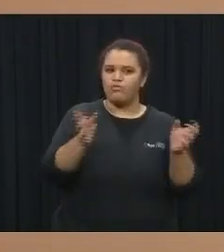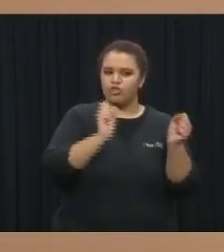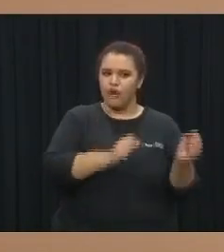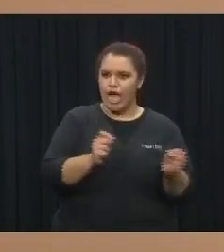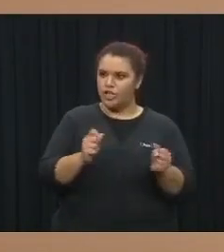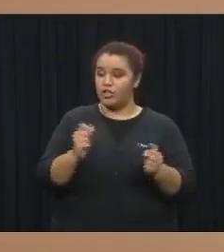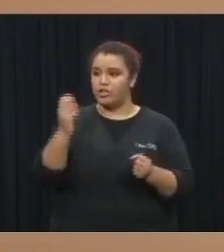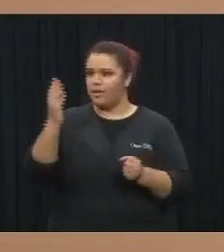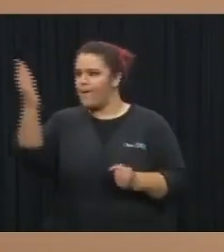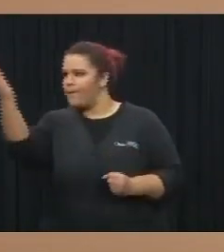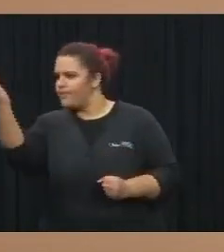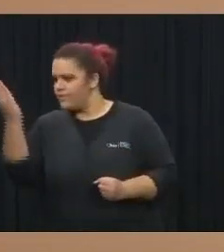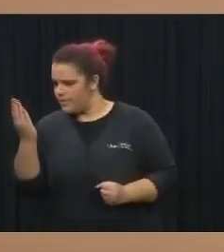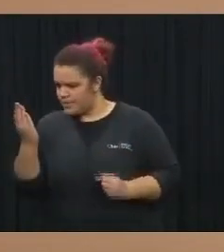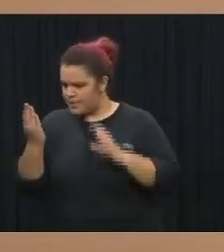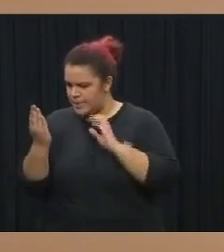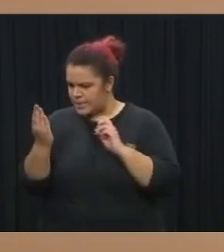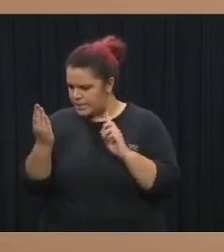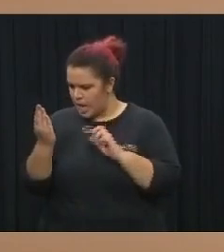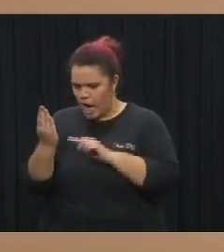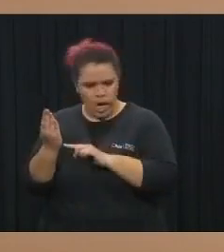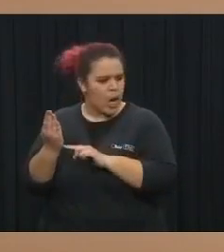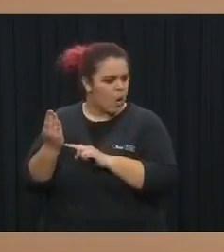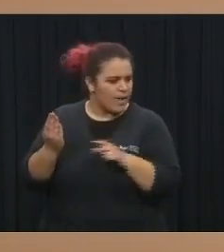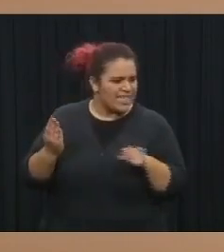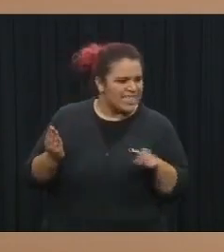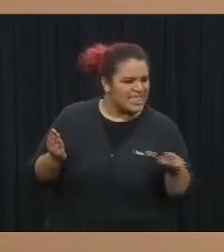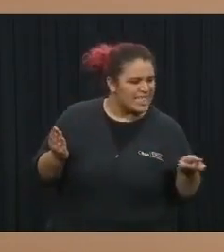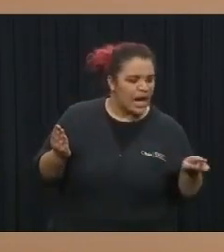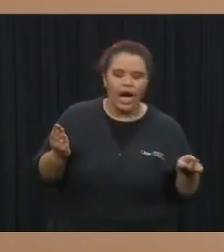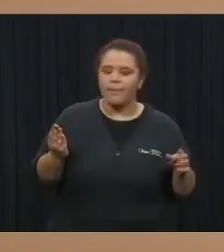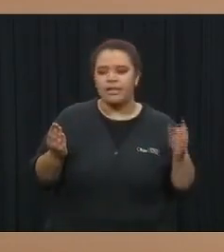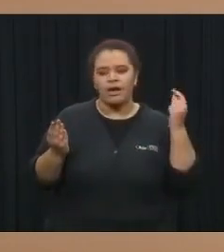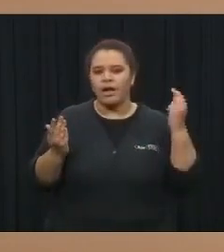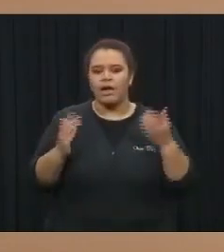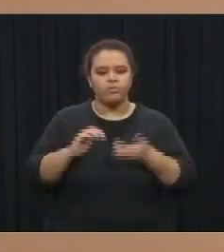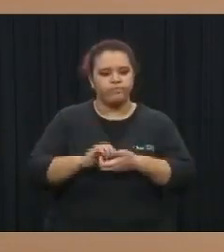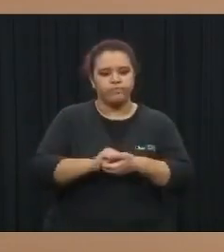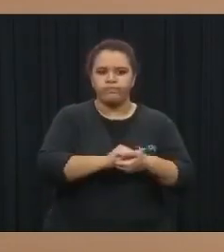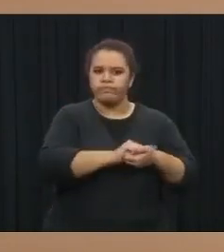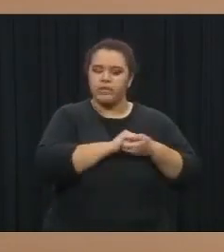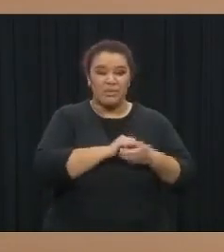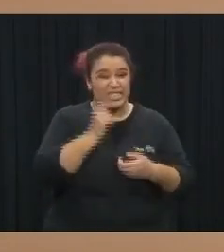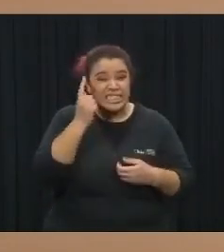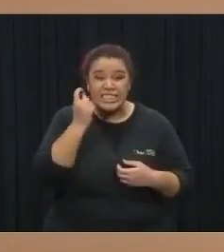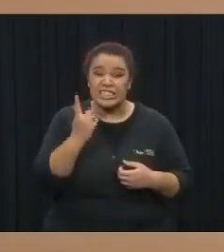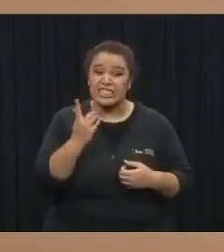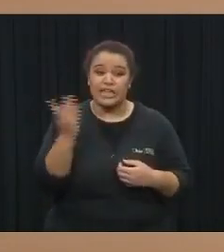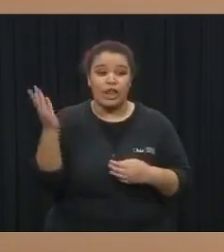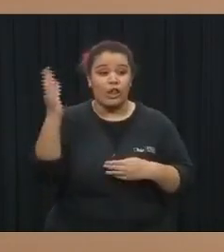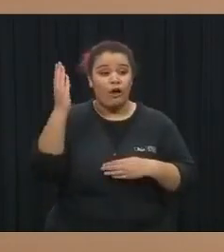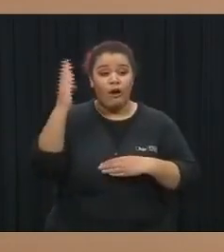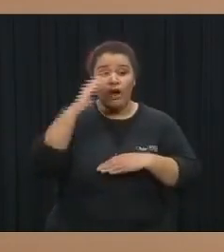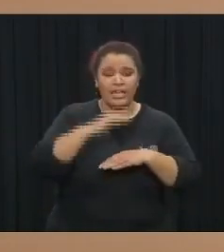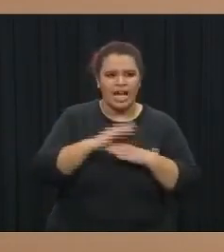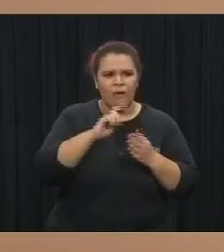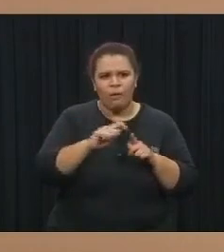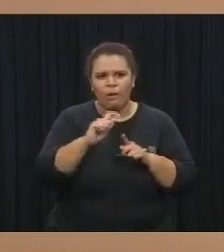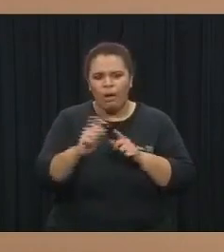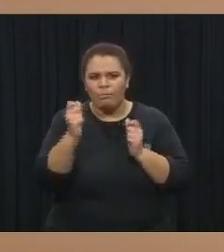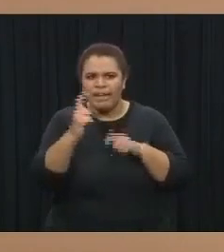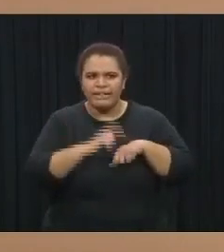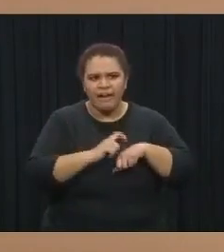CDC guidelines, we're really working closely and multiple time-of-day calls with each facility to talk through their